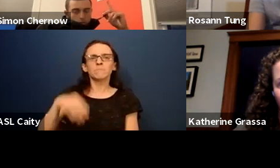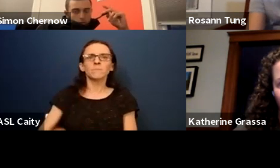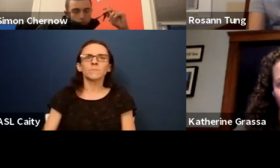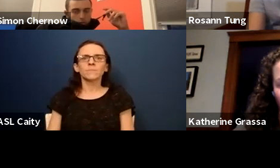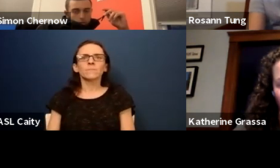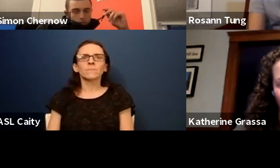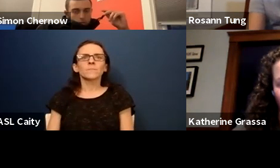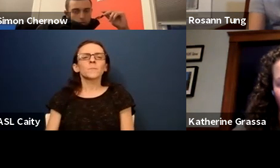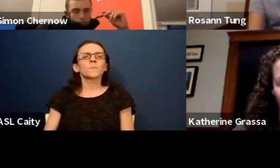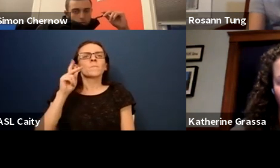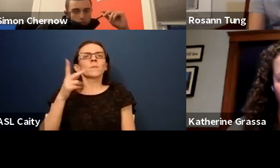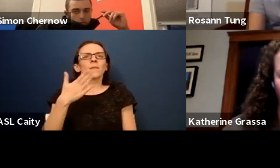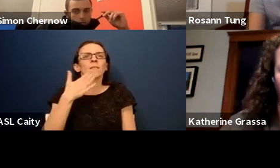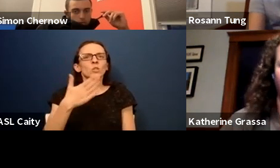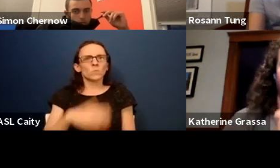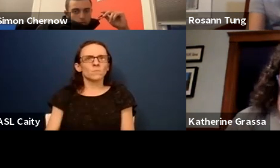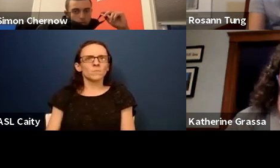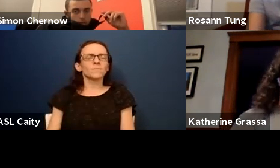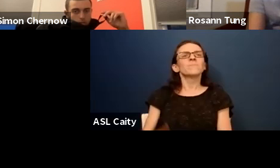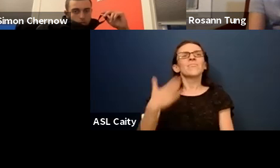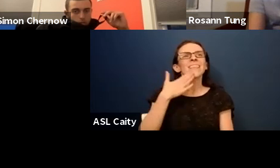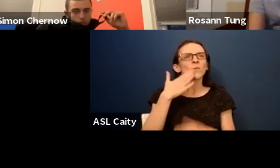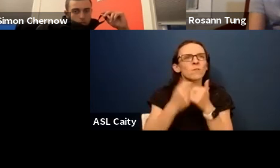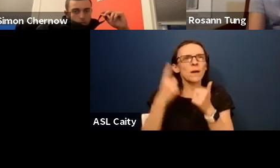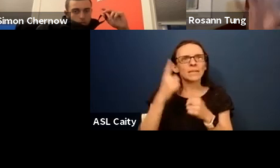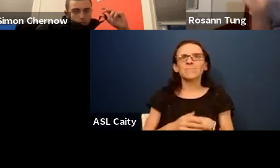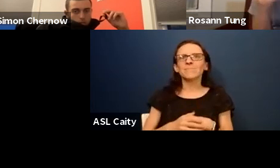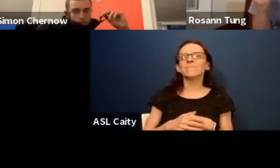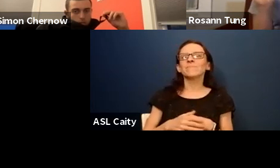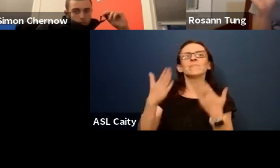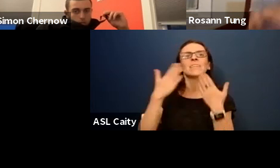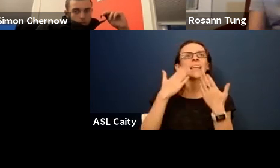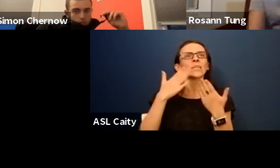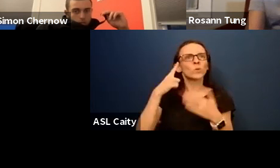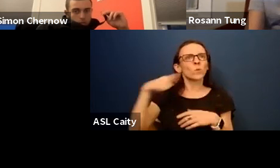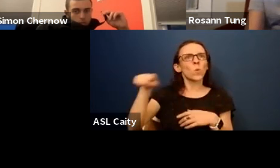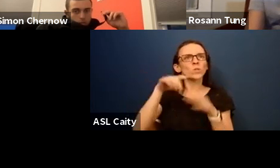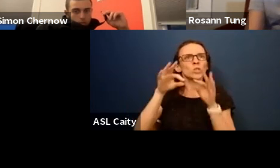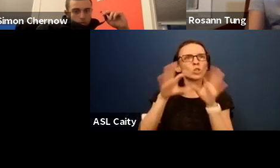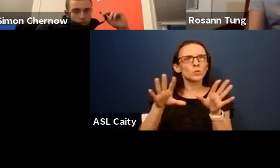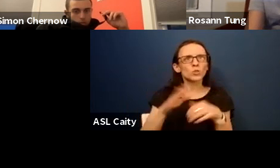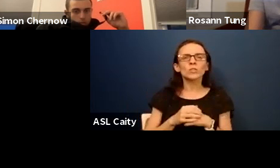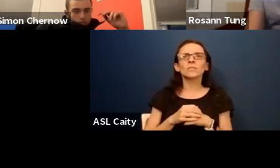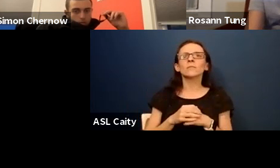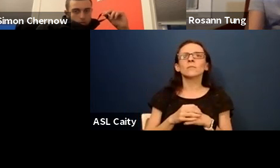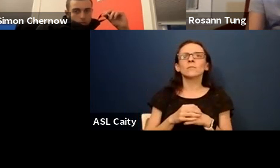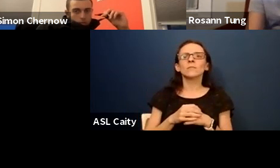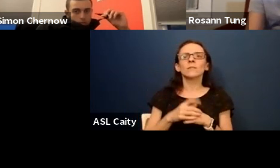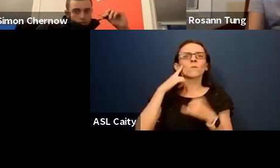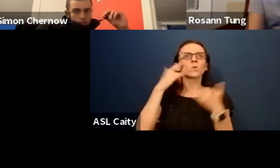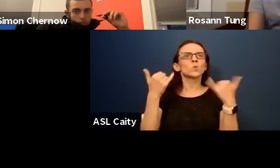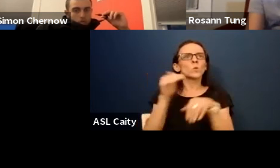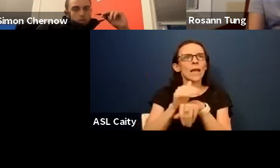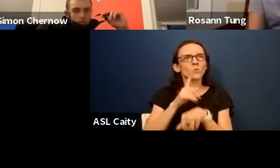Thank you. That's unanimous. Great. Thank you all. And thank you, everyone. Thank you to our interpreters tonight. We